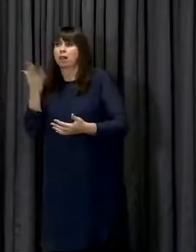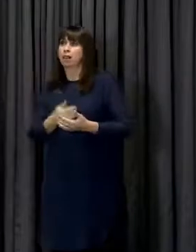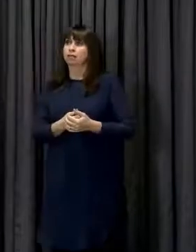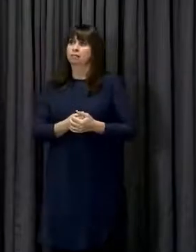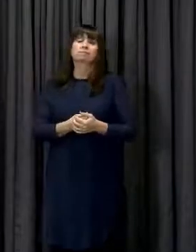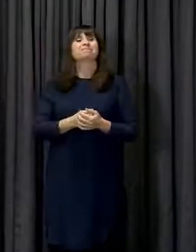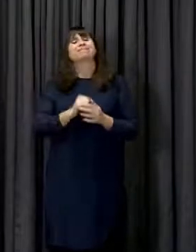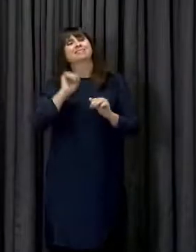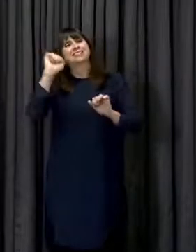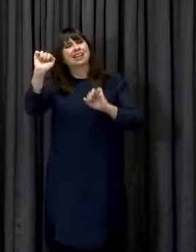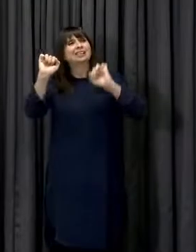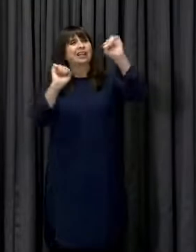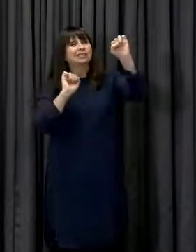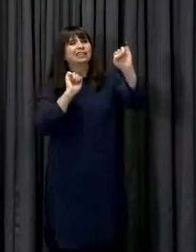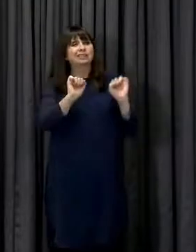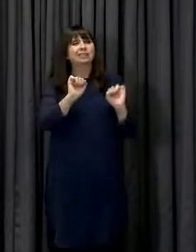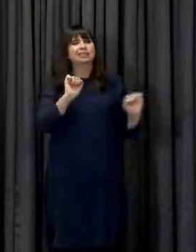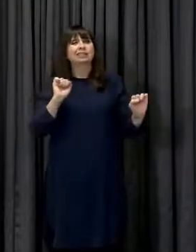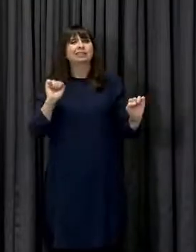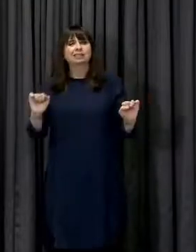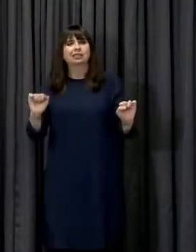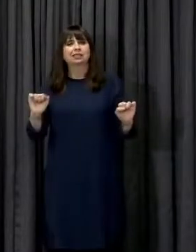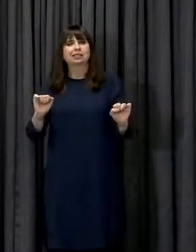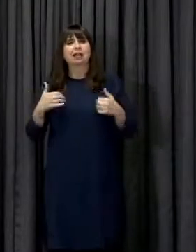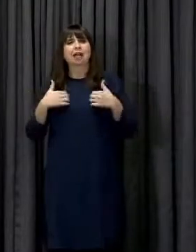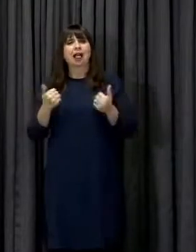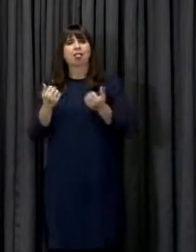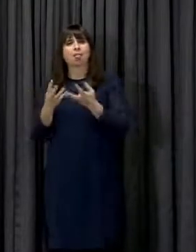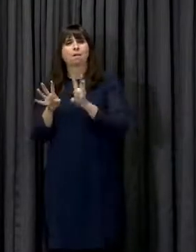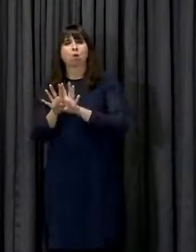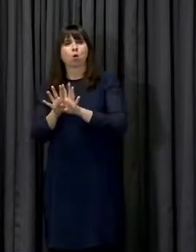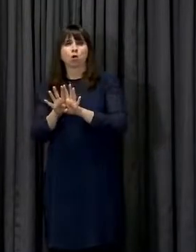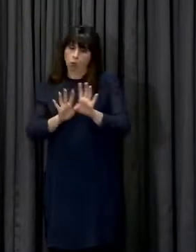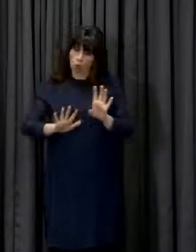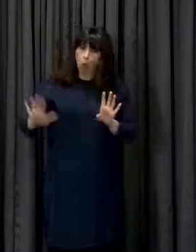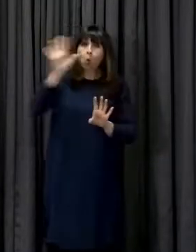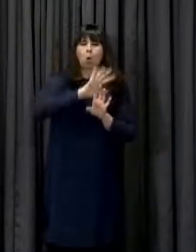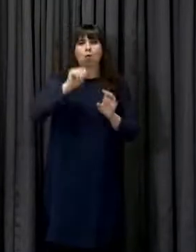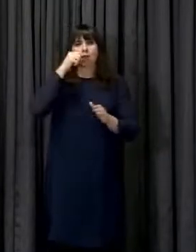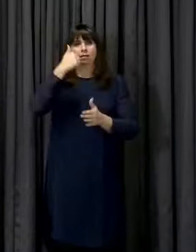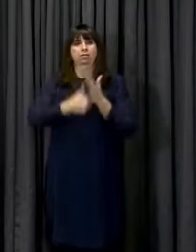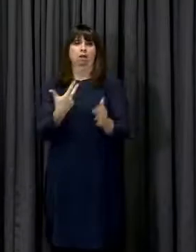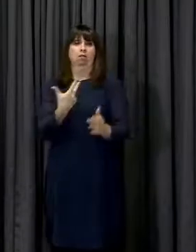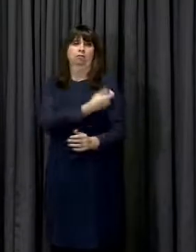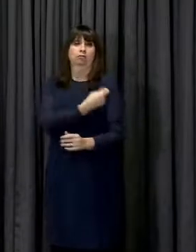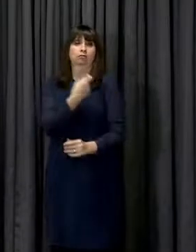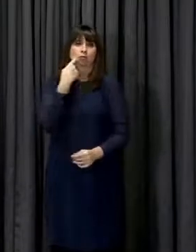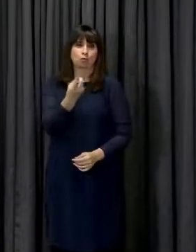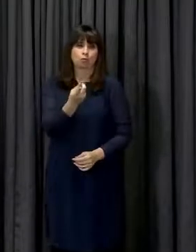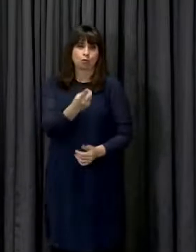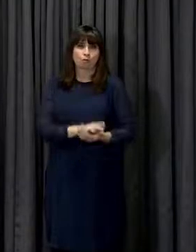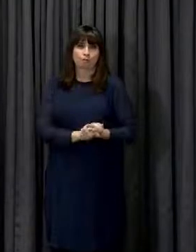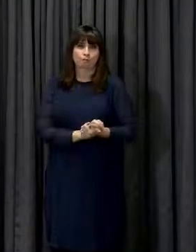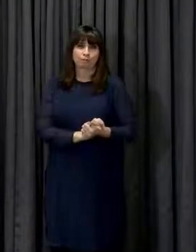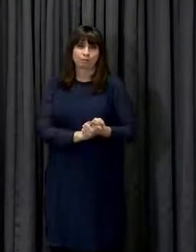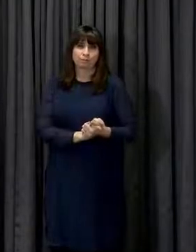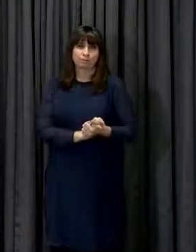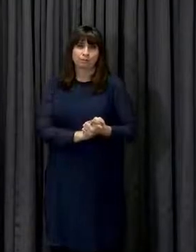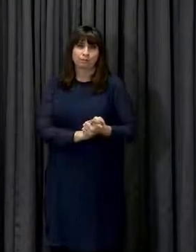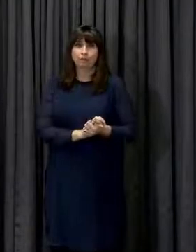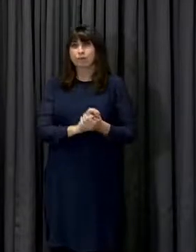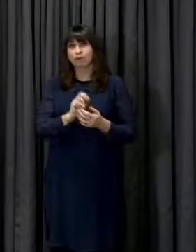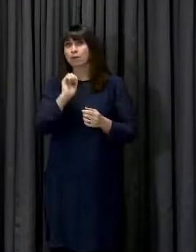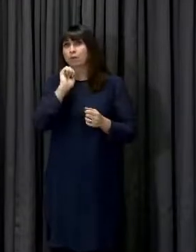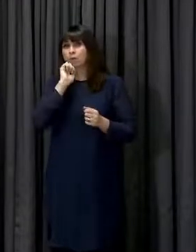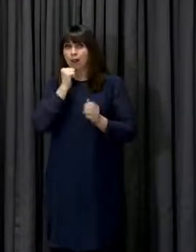every health board will be vaccinating people tomorrow when we start. We'll have some more detail of those arrangements provided to